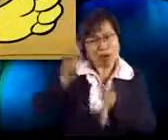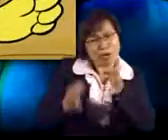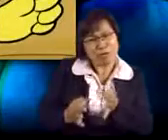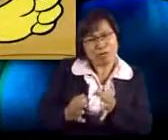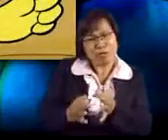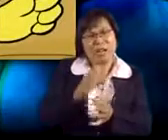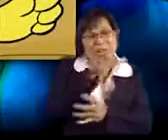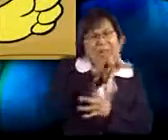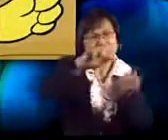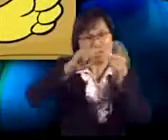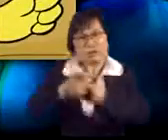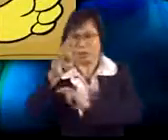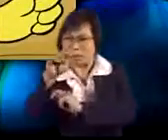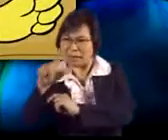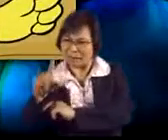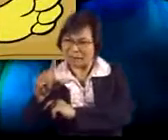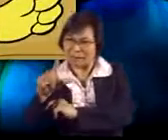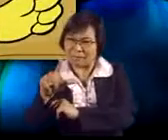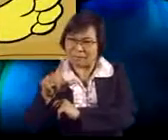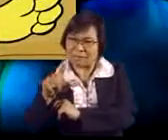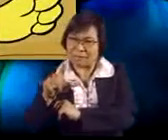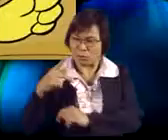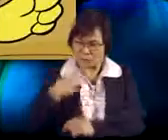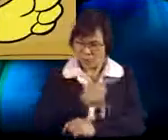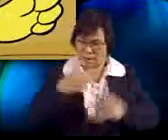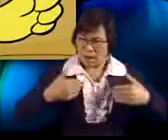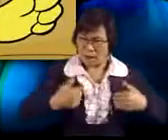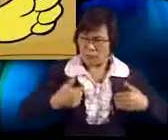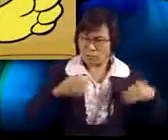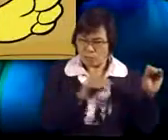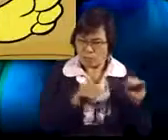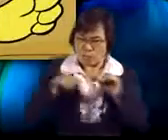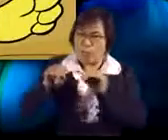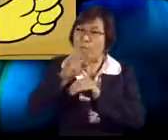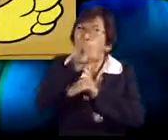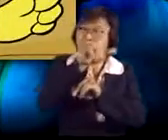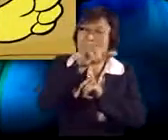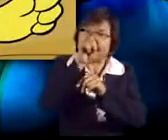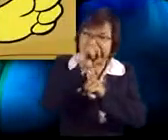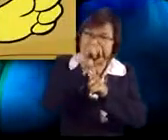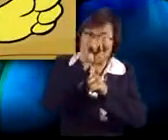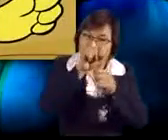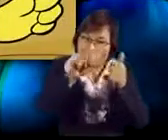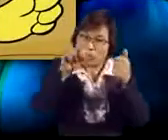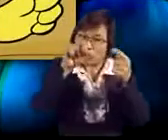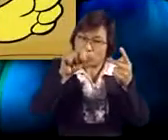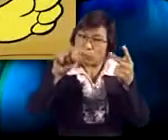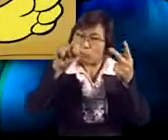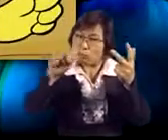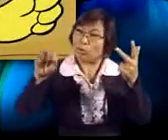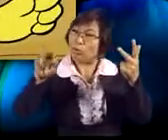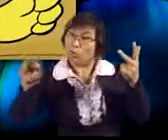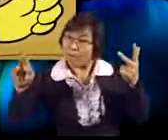liters convert to milliliters, we have to move 3 decimals places to the